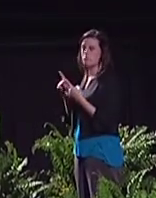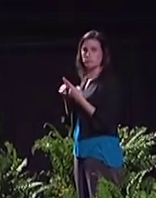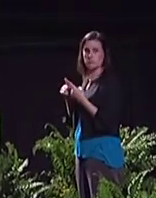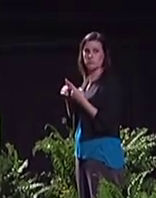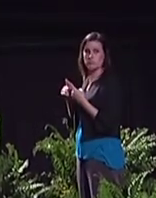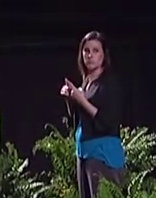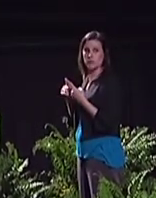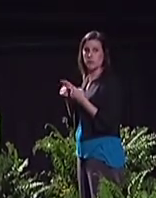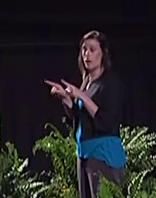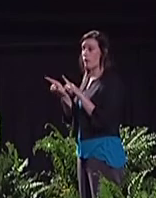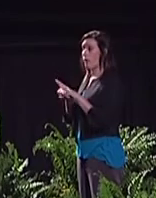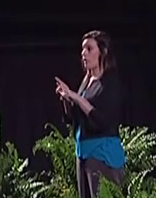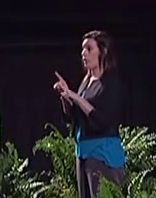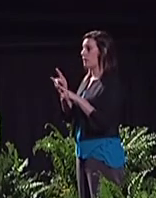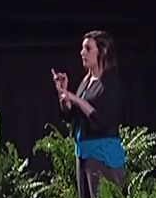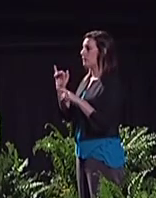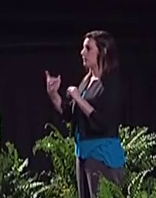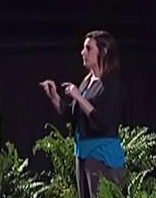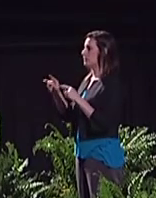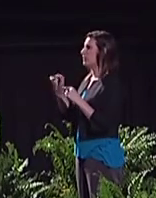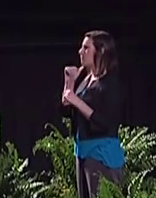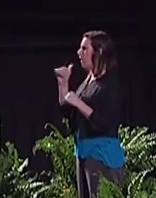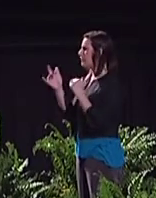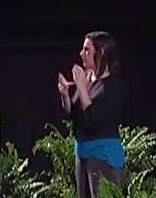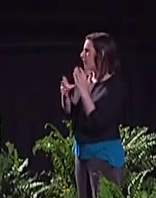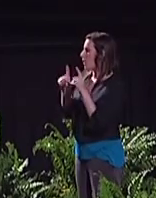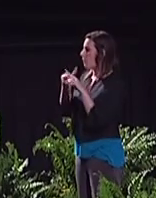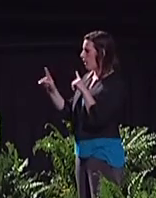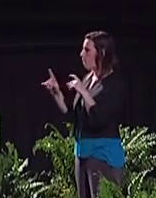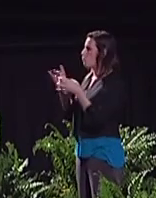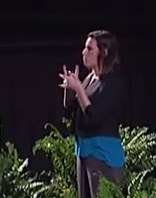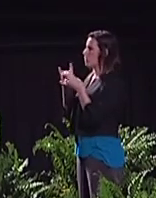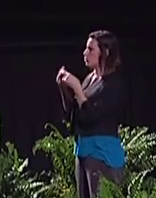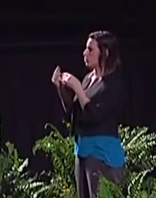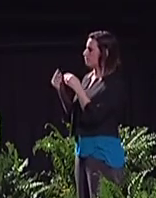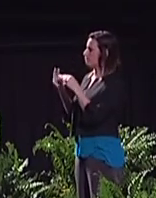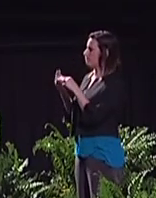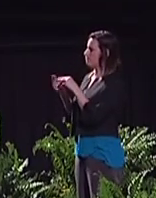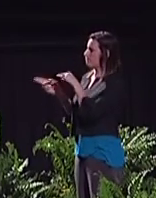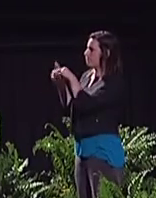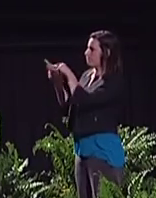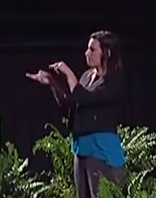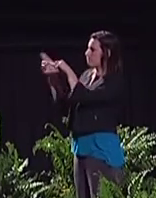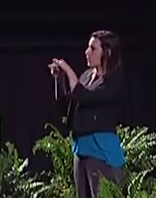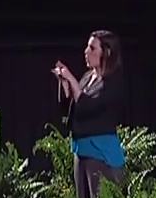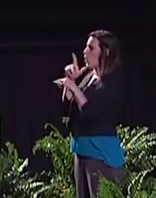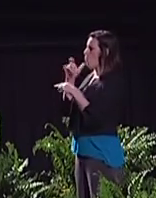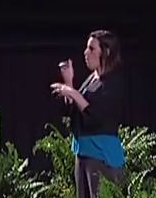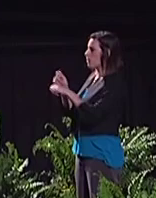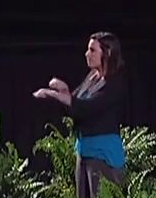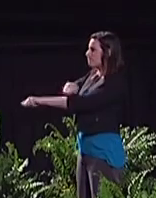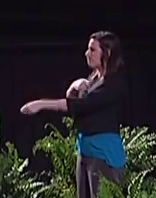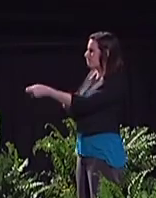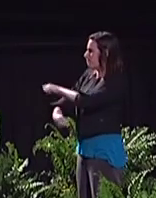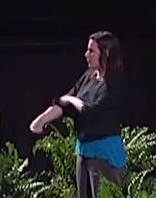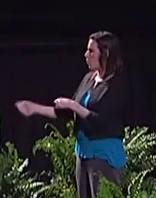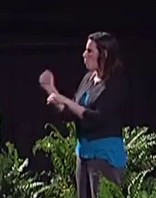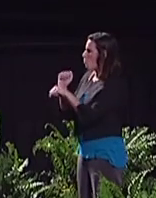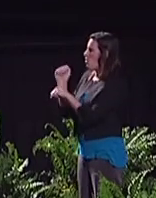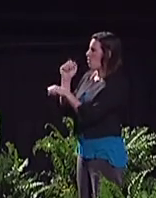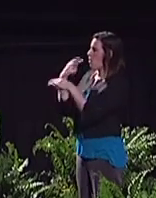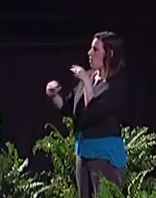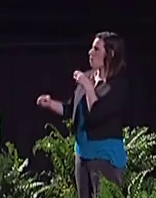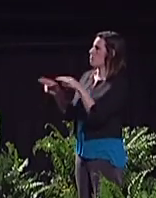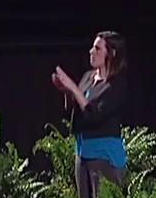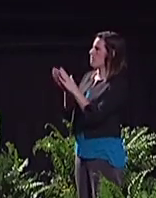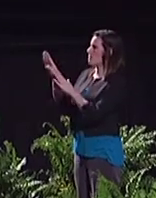again, this isn't technology, it's about relationship building. And so who's going to roll up their sleeves and actually want to work hard to develop those relationships